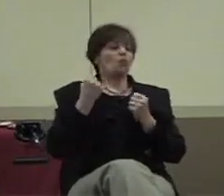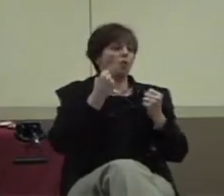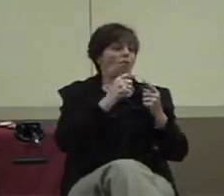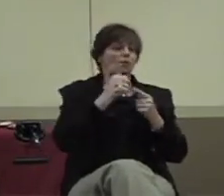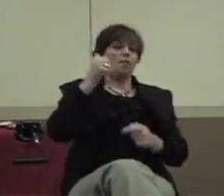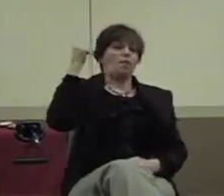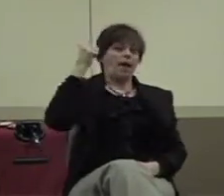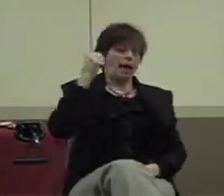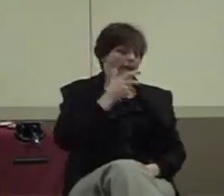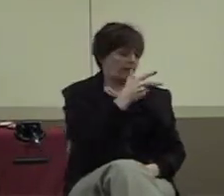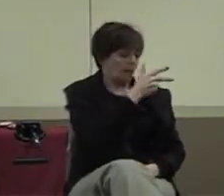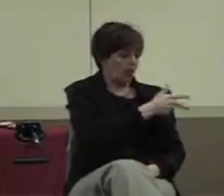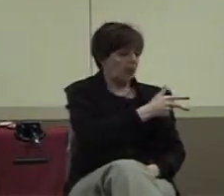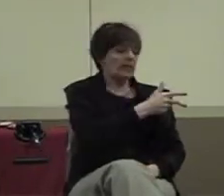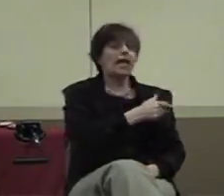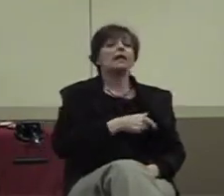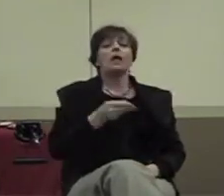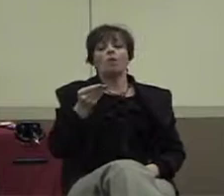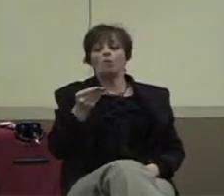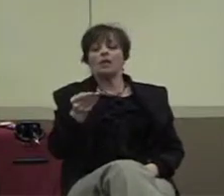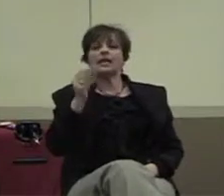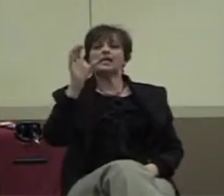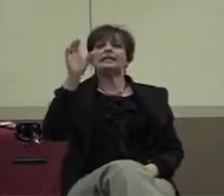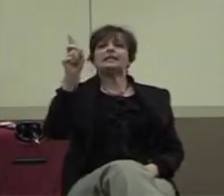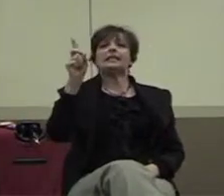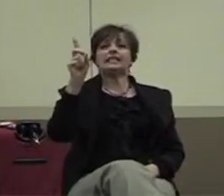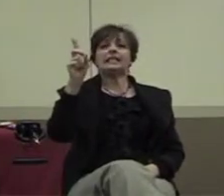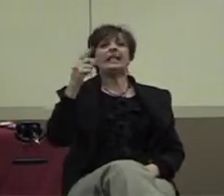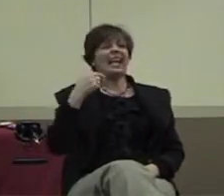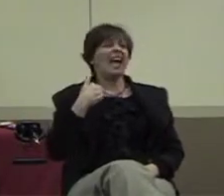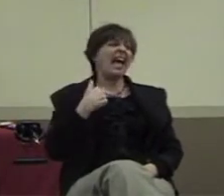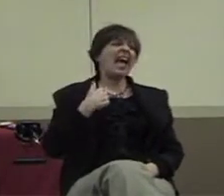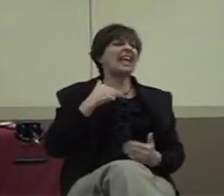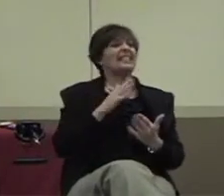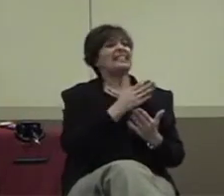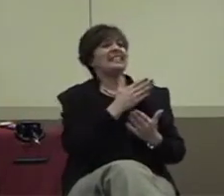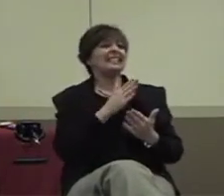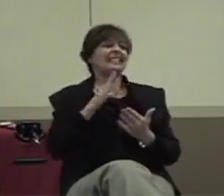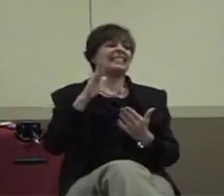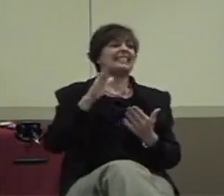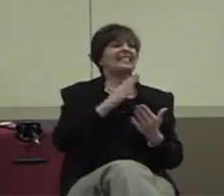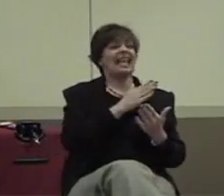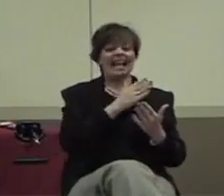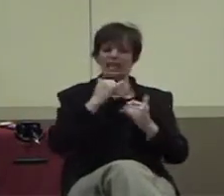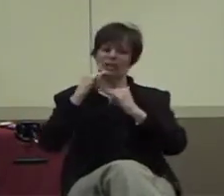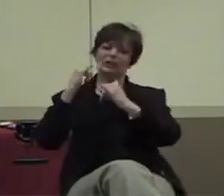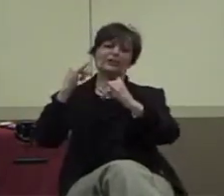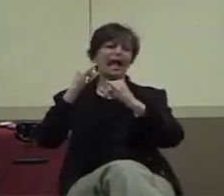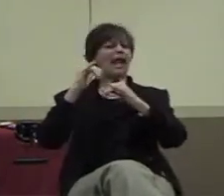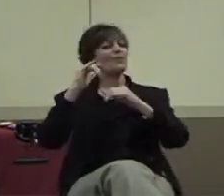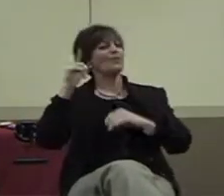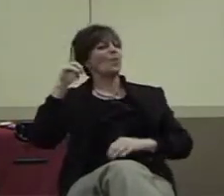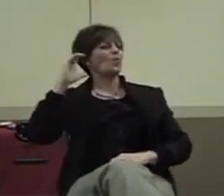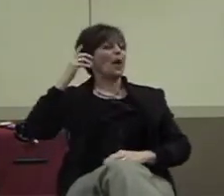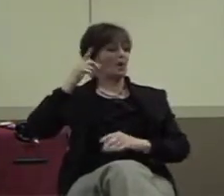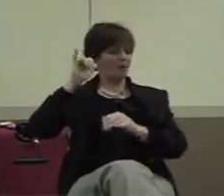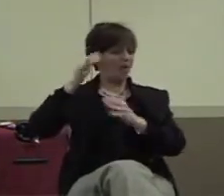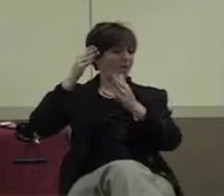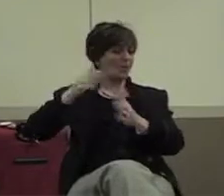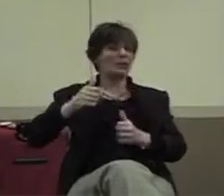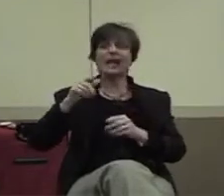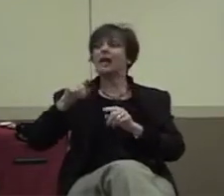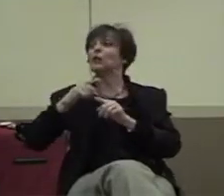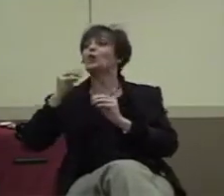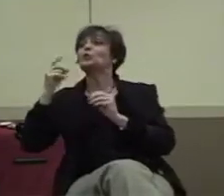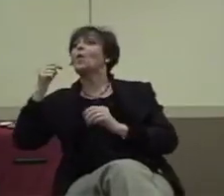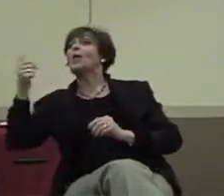one of my CDs. I happen to sing just like the person on the radio, as long as no one else is in the car. So